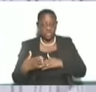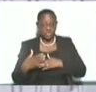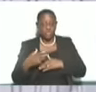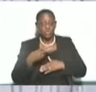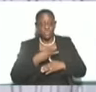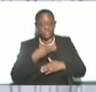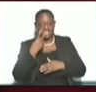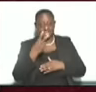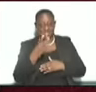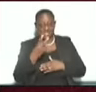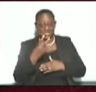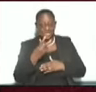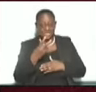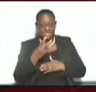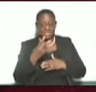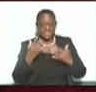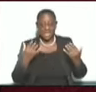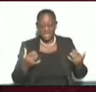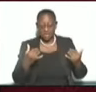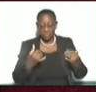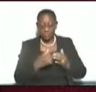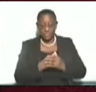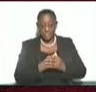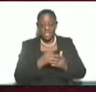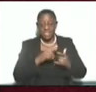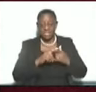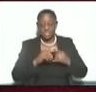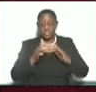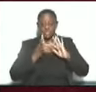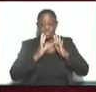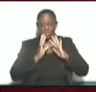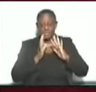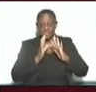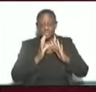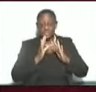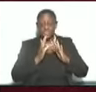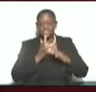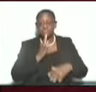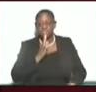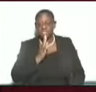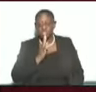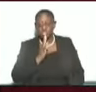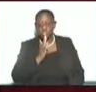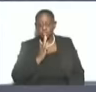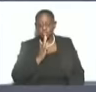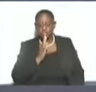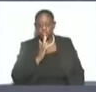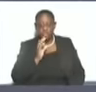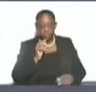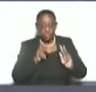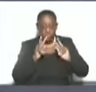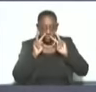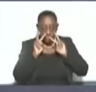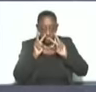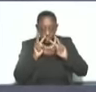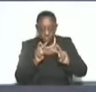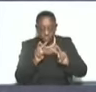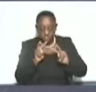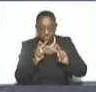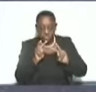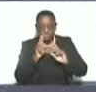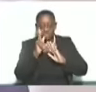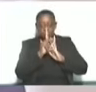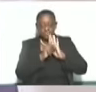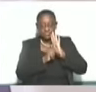be addressed. Aside from the long-awaited speech presented by the Governor General, many had their eyes glued to their TV screens to watch